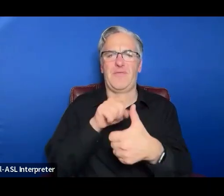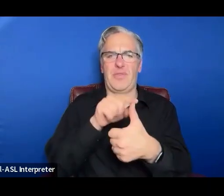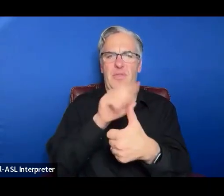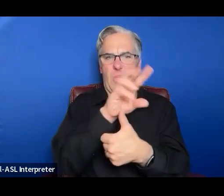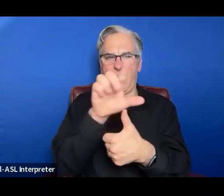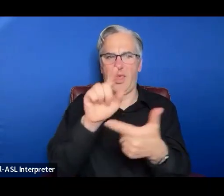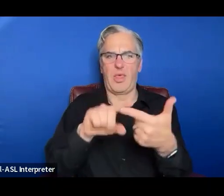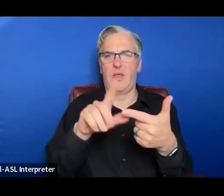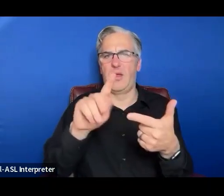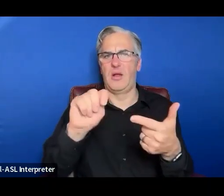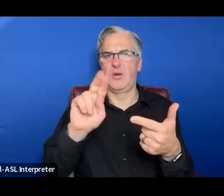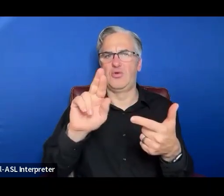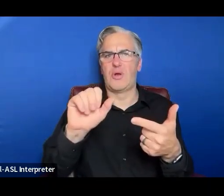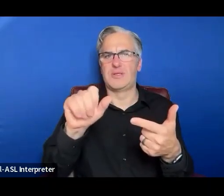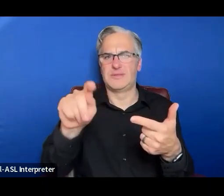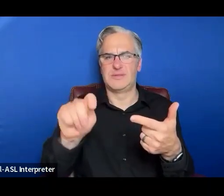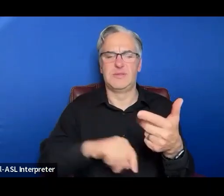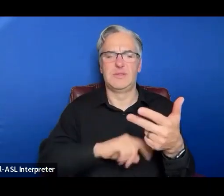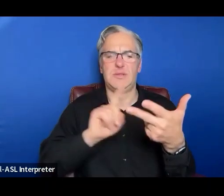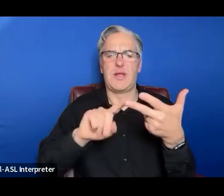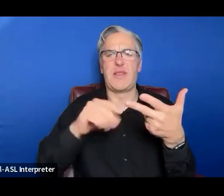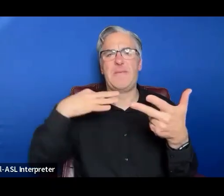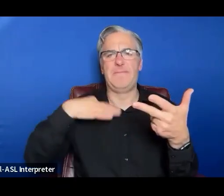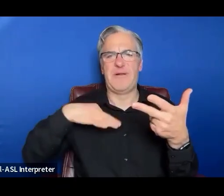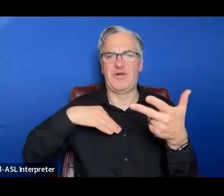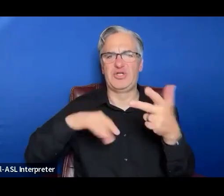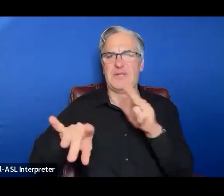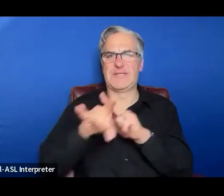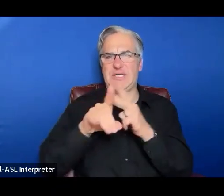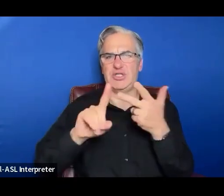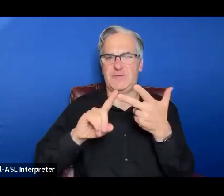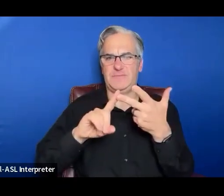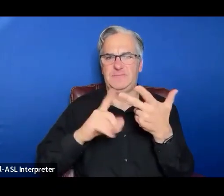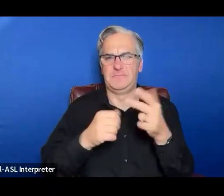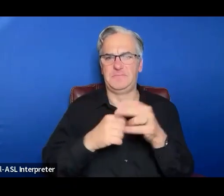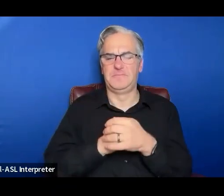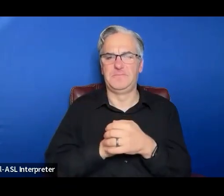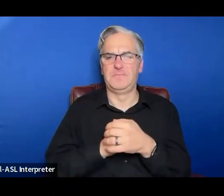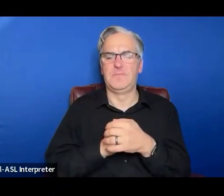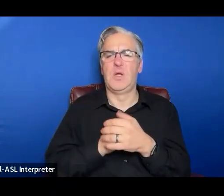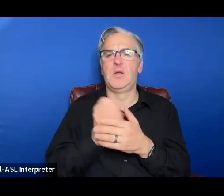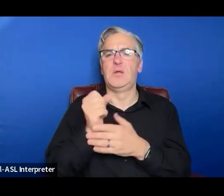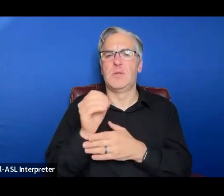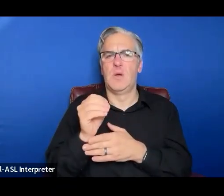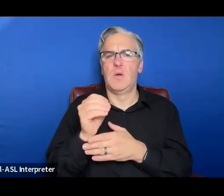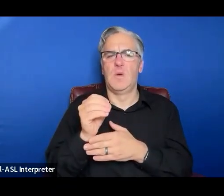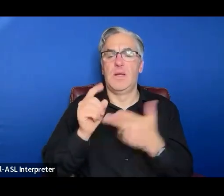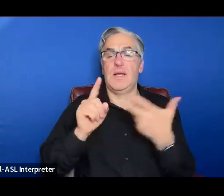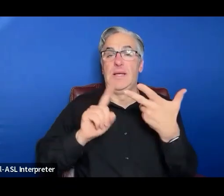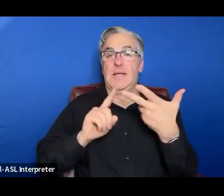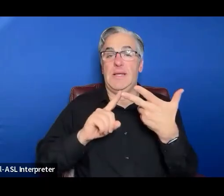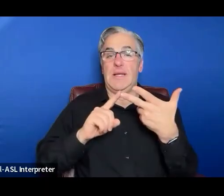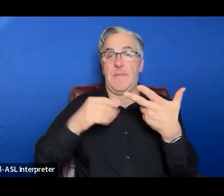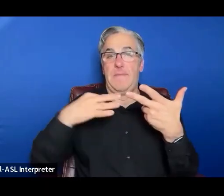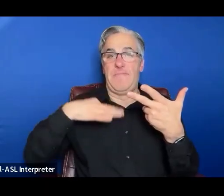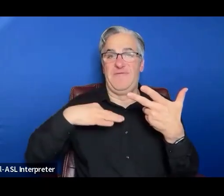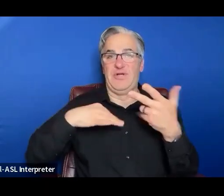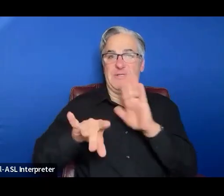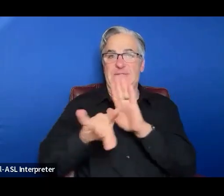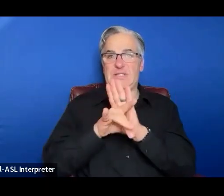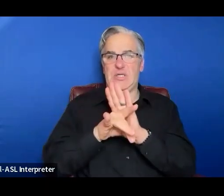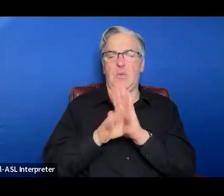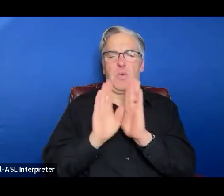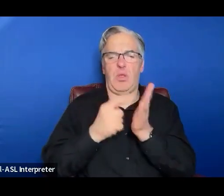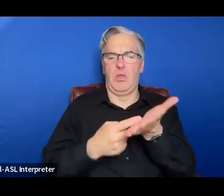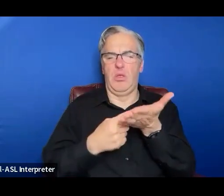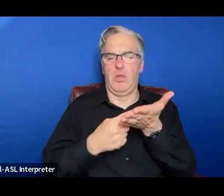will, trust, and beneficiary designation. So beneficiary designations we're going to cover